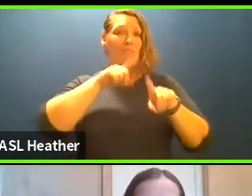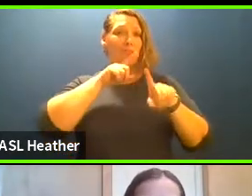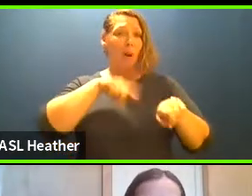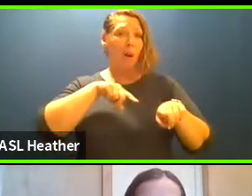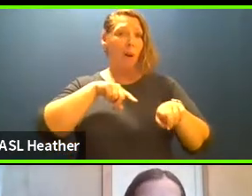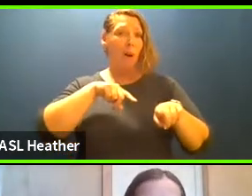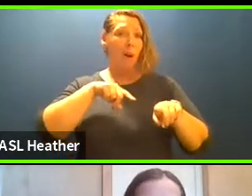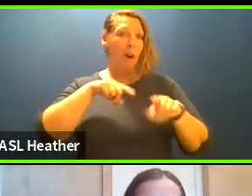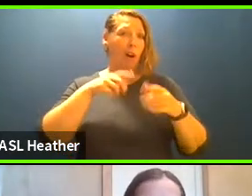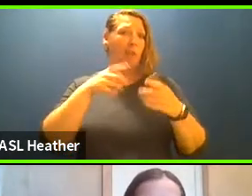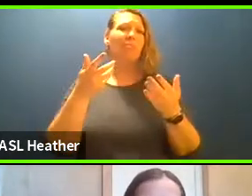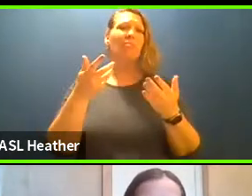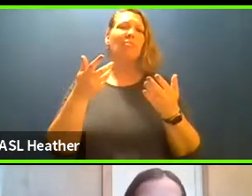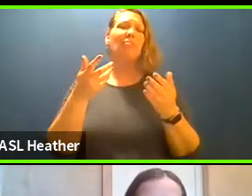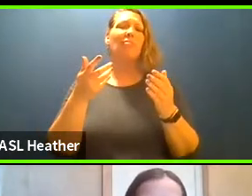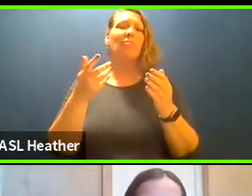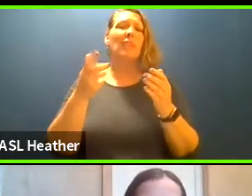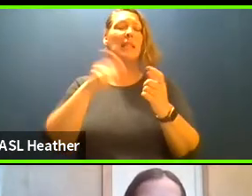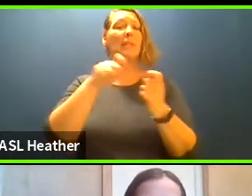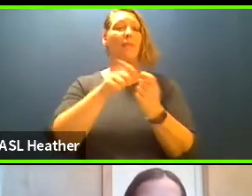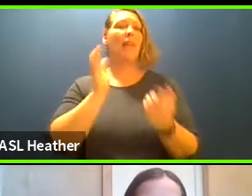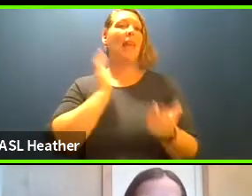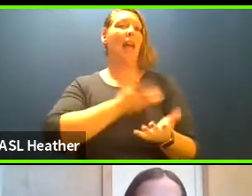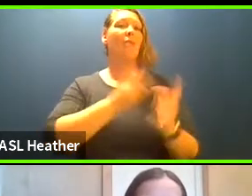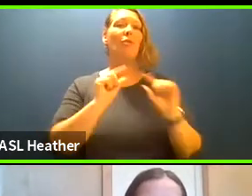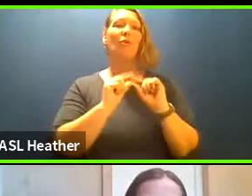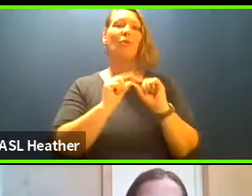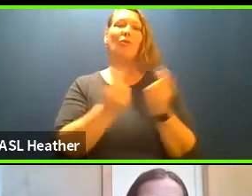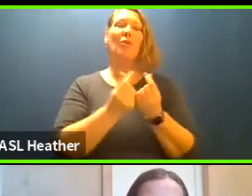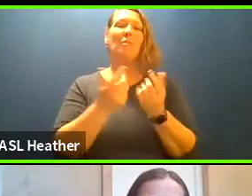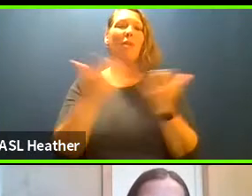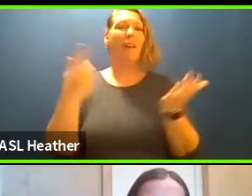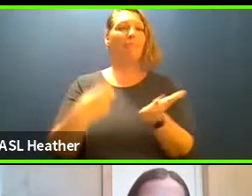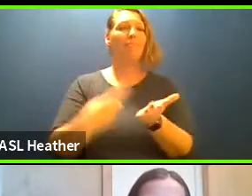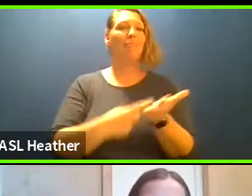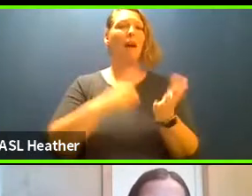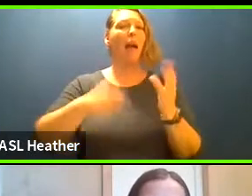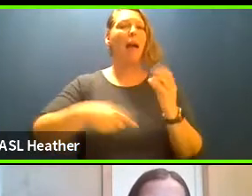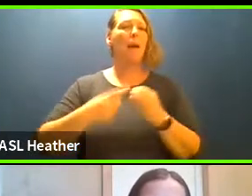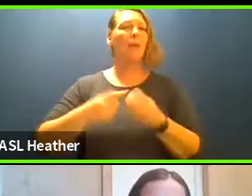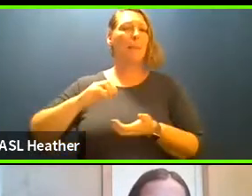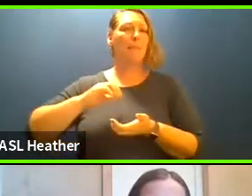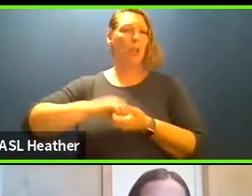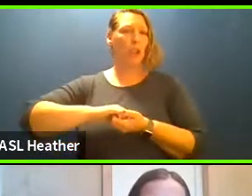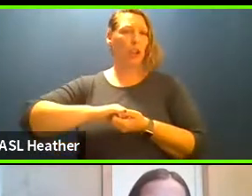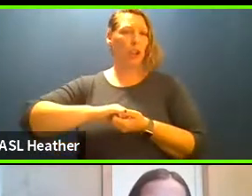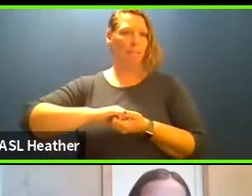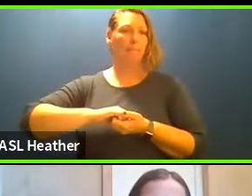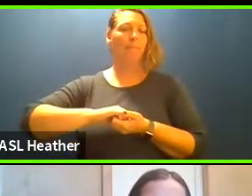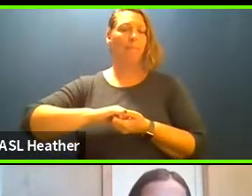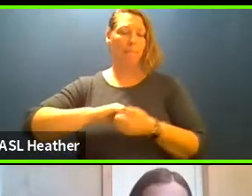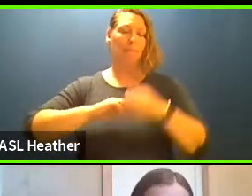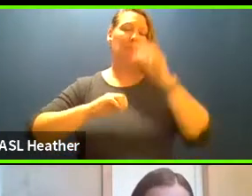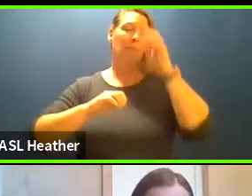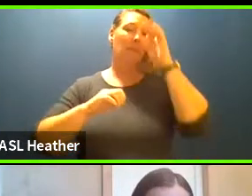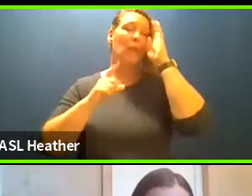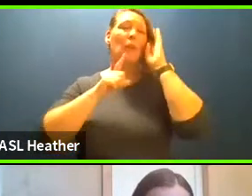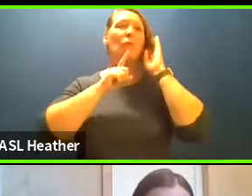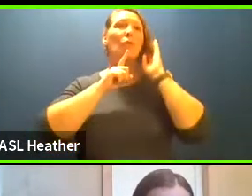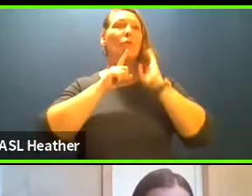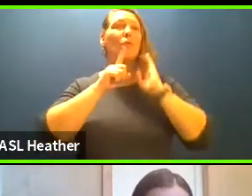And specifically, in our group, there was a lot of talk about partnership, the reality that this is